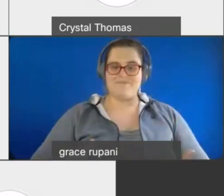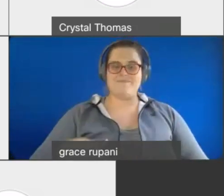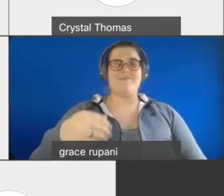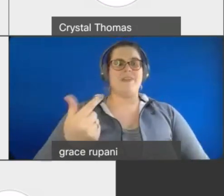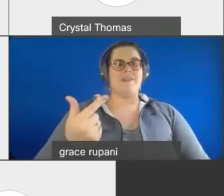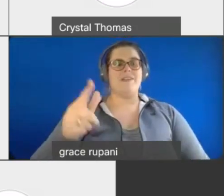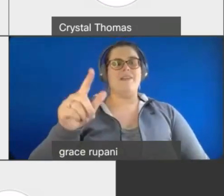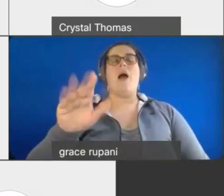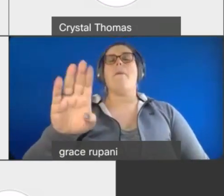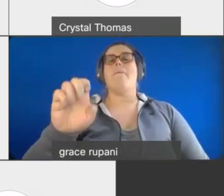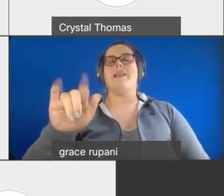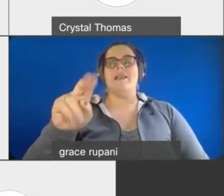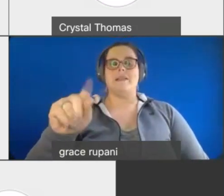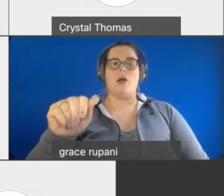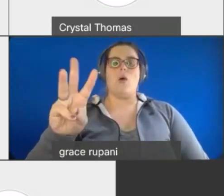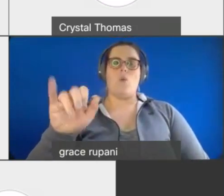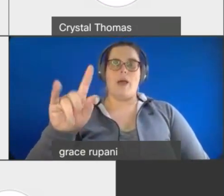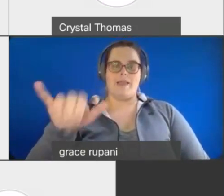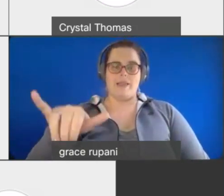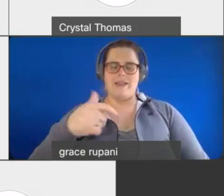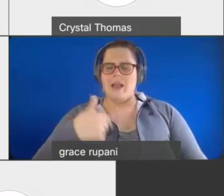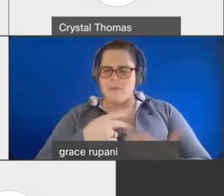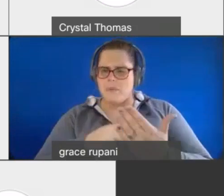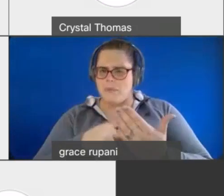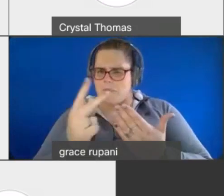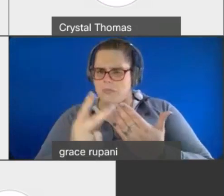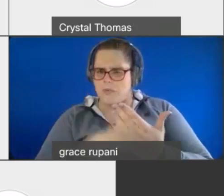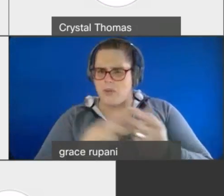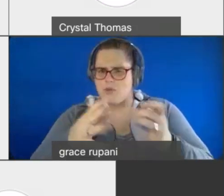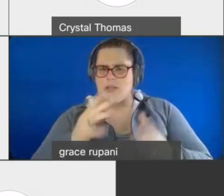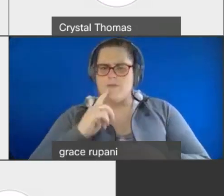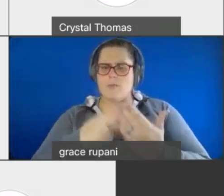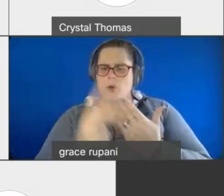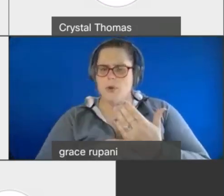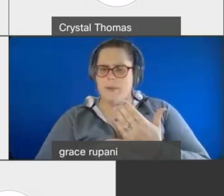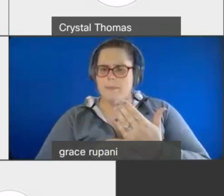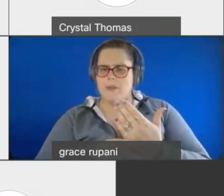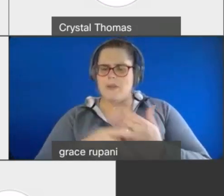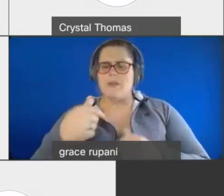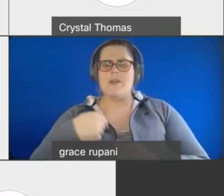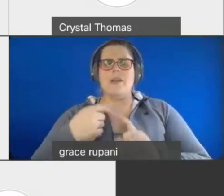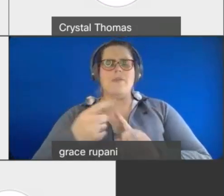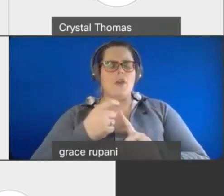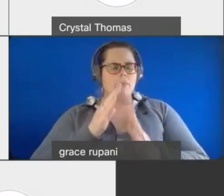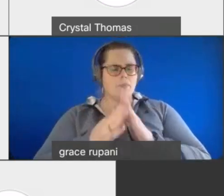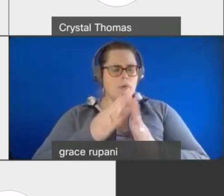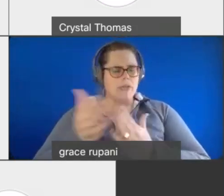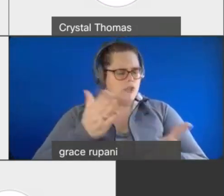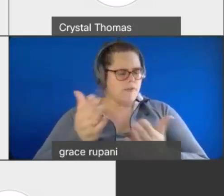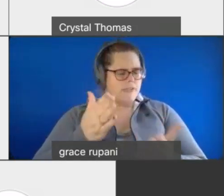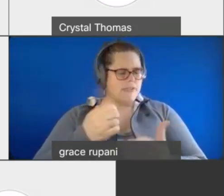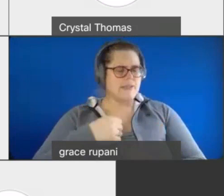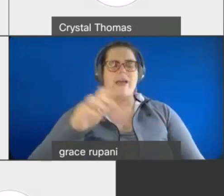I am the program director of the program. Vested Optimum Community Services, better known as